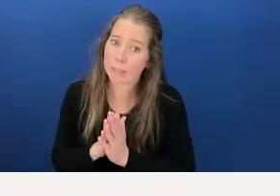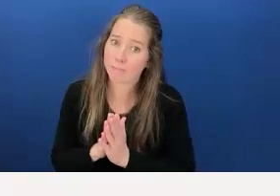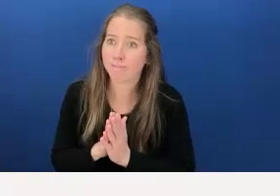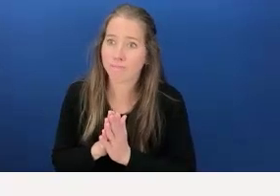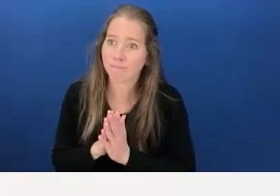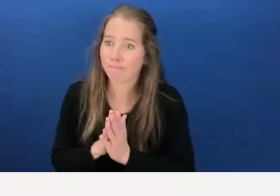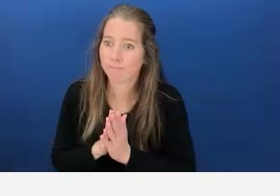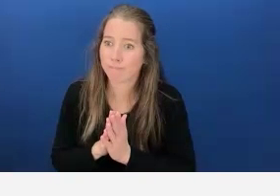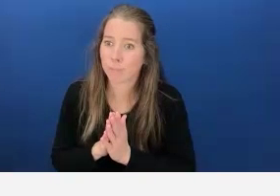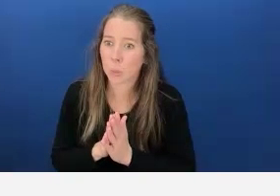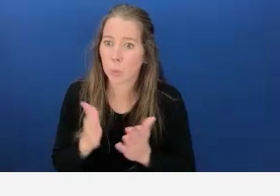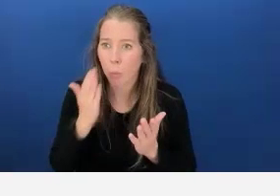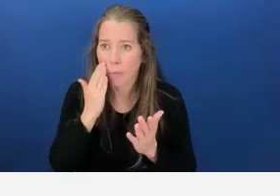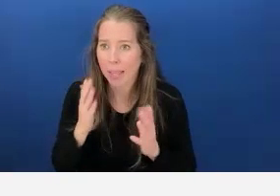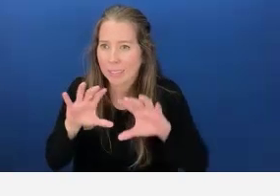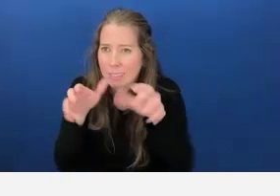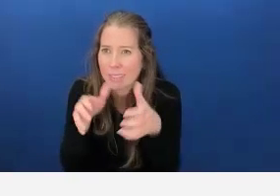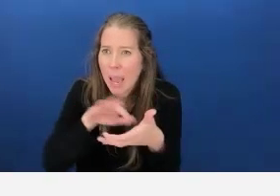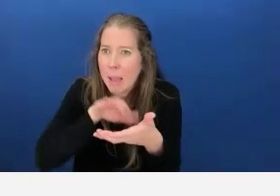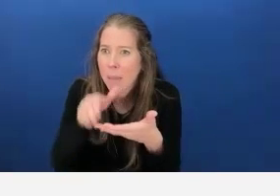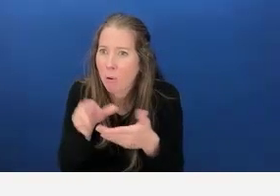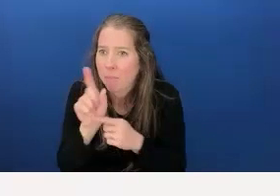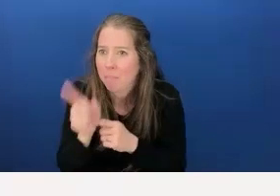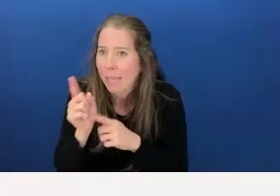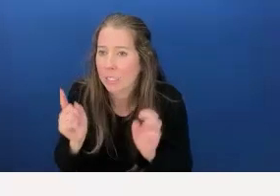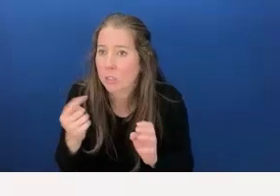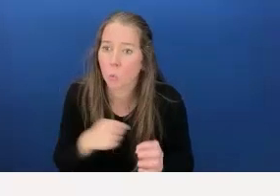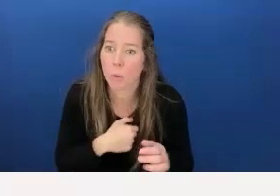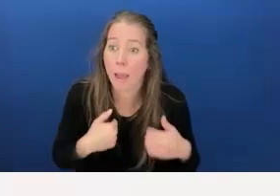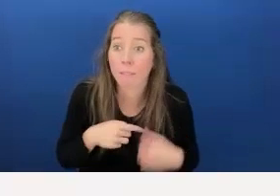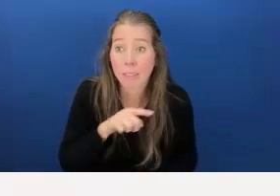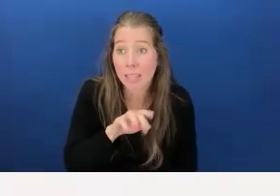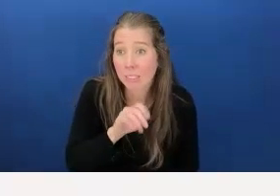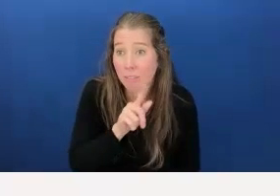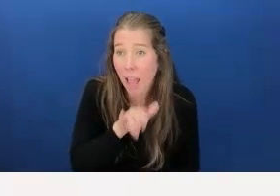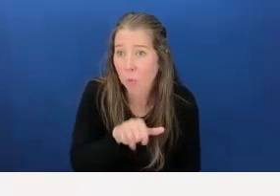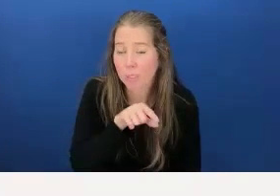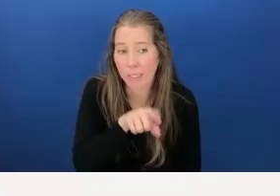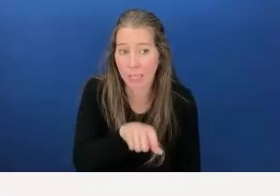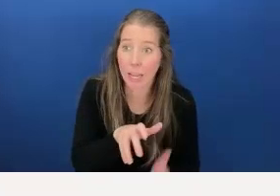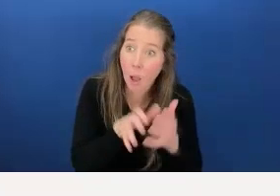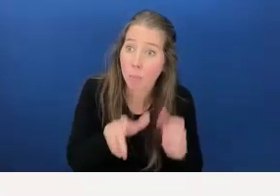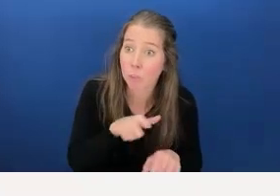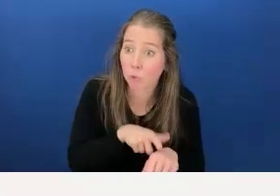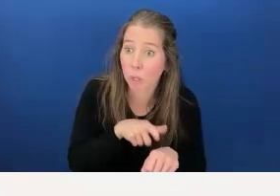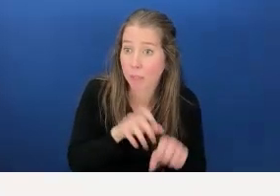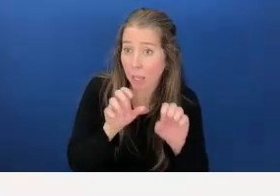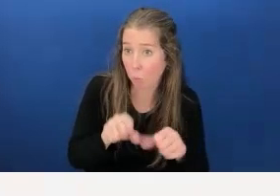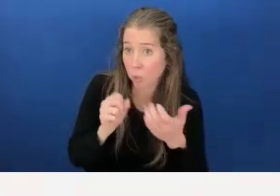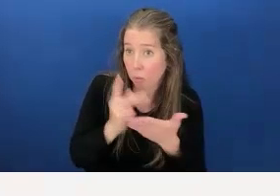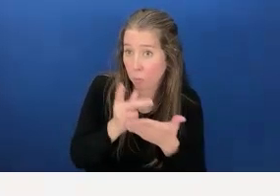a batch of minutes, right? We have these faculty and they're going to need about this much time. Can I just get this